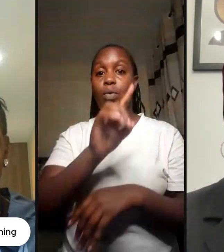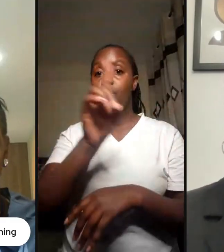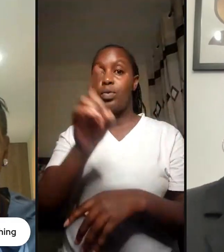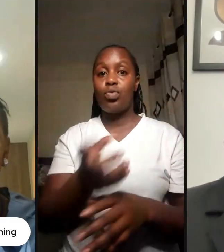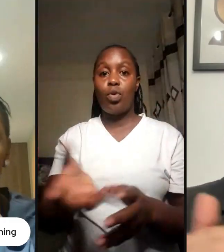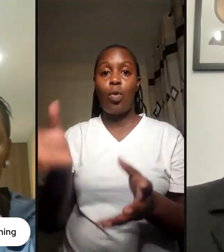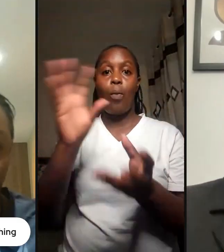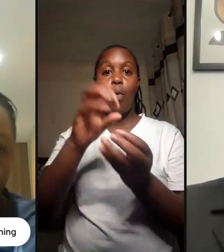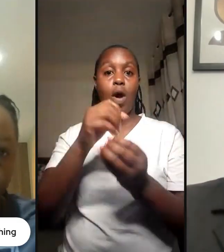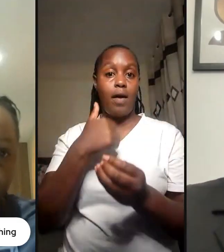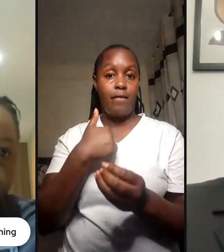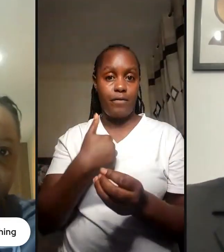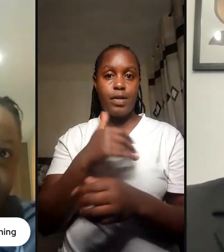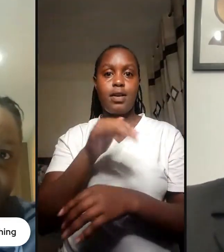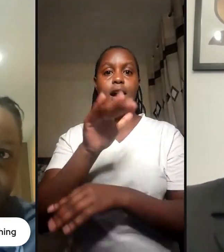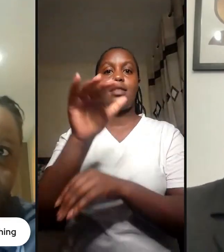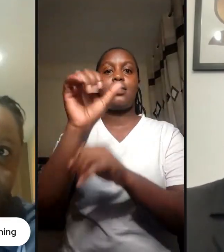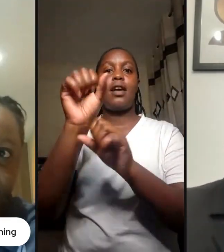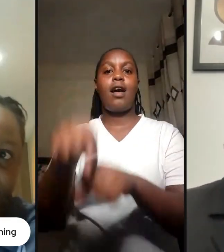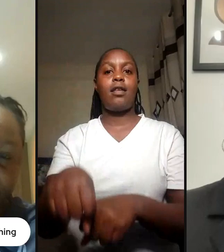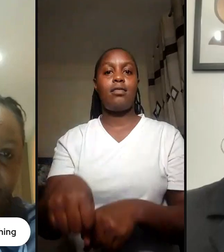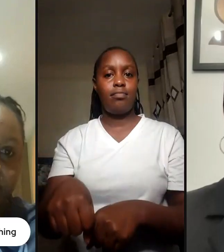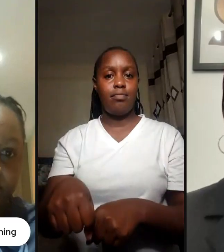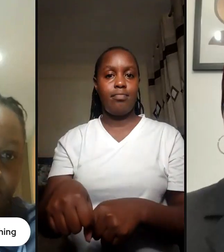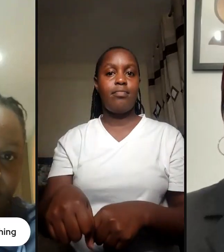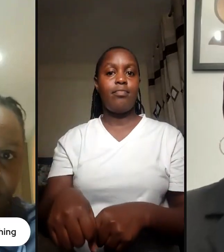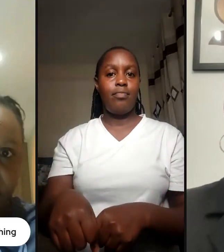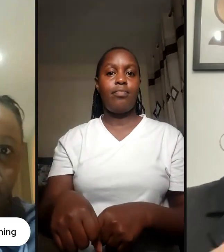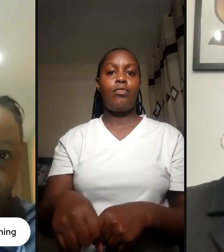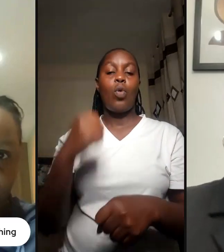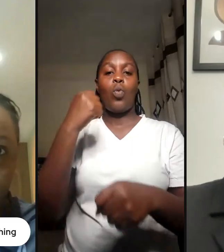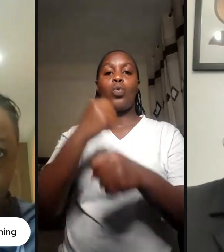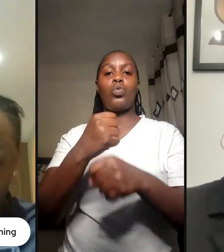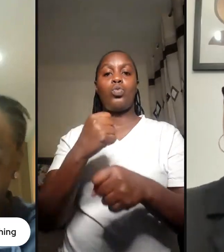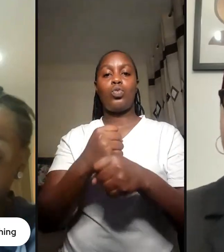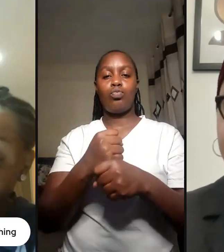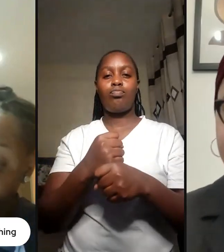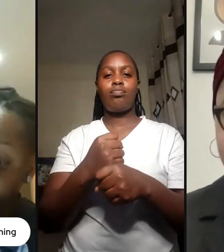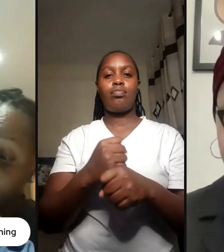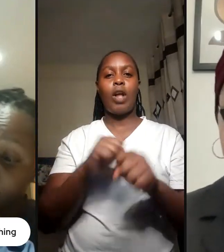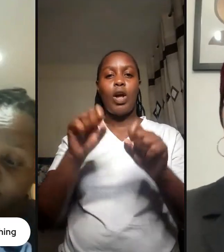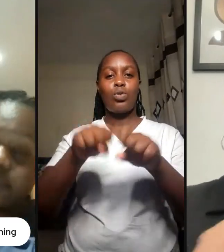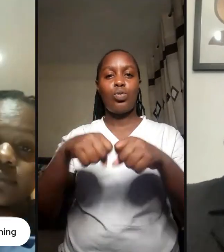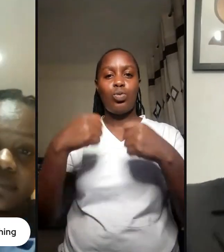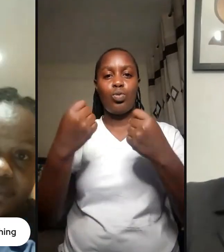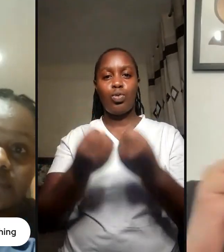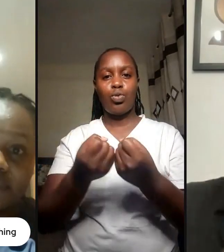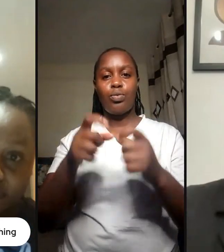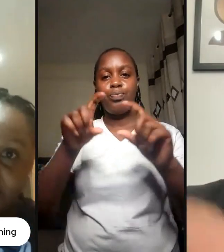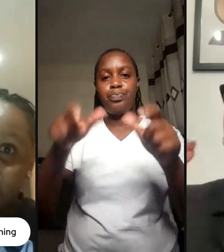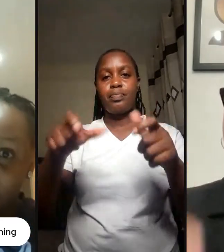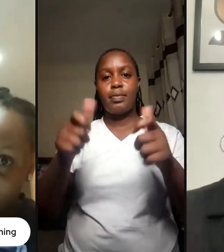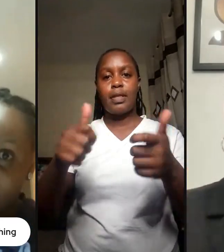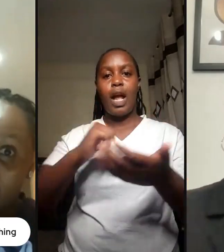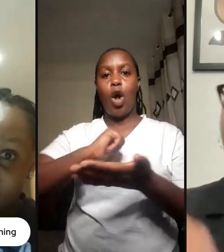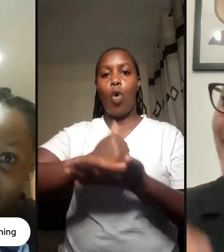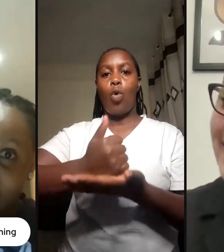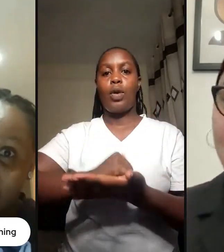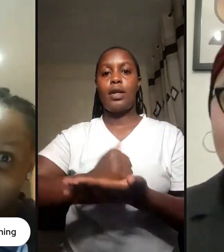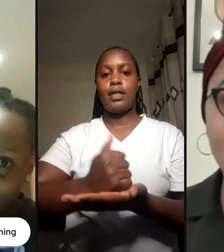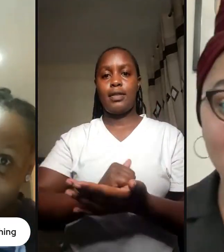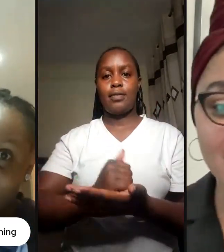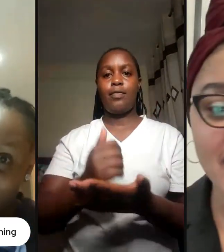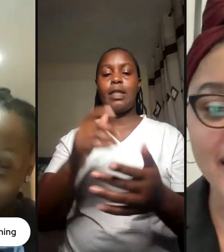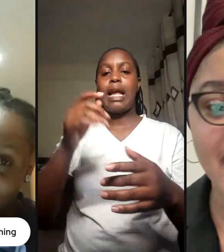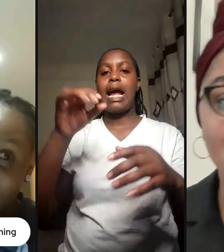you. So do a social media audit. Check the analytics. Facts will never lie.